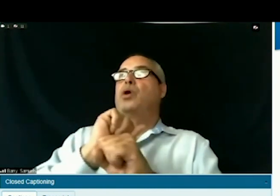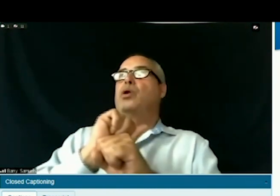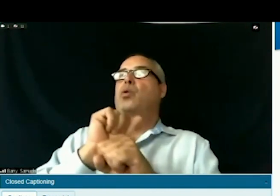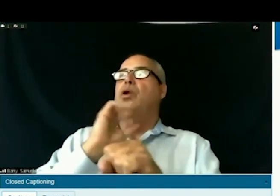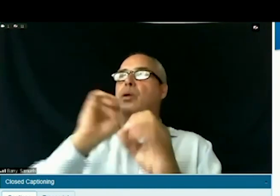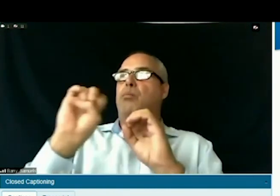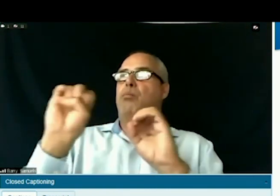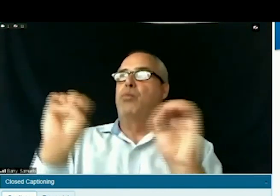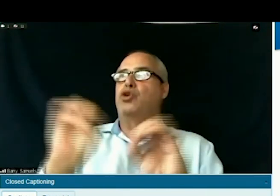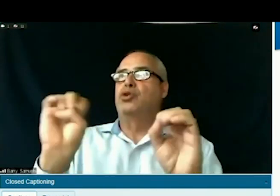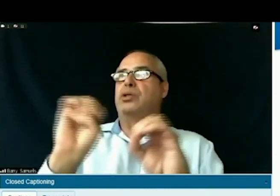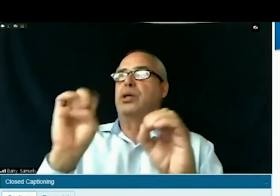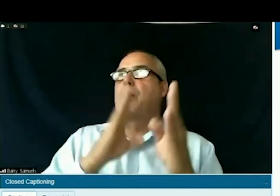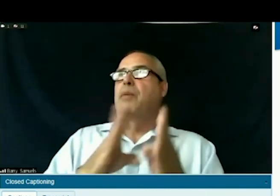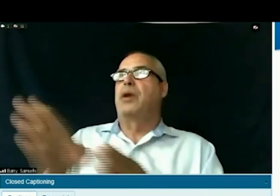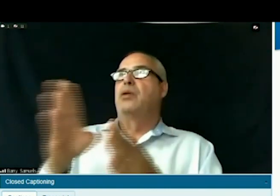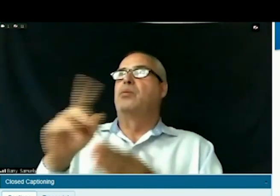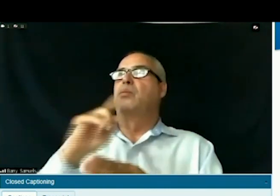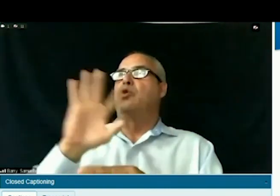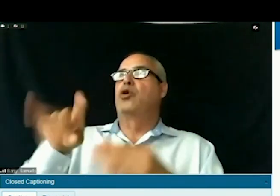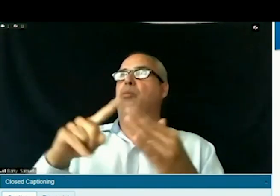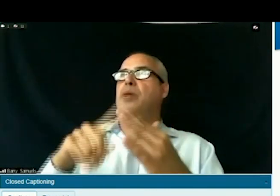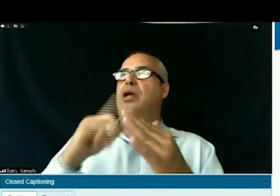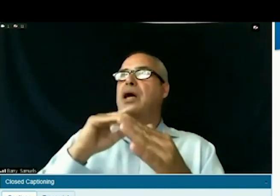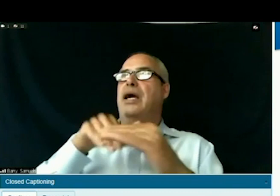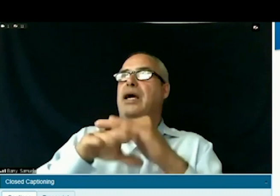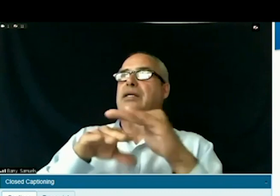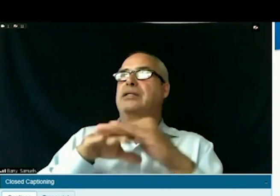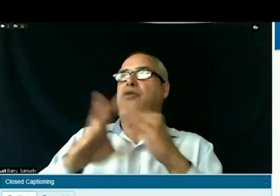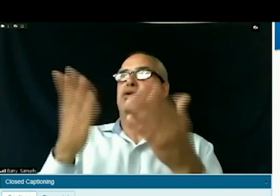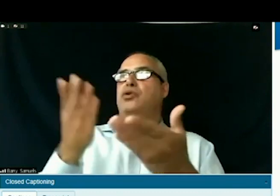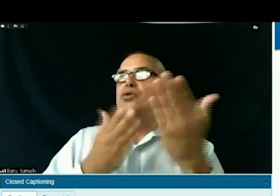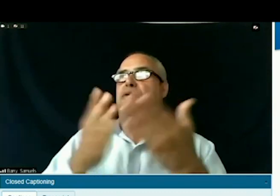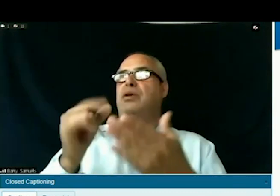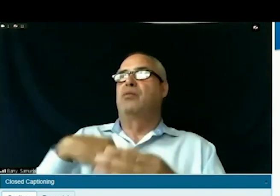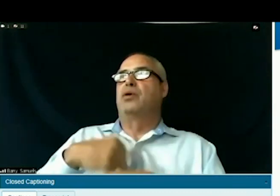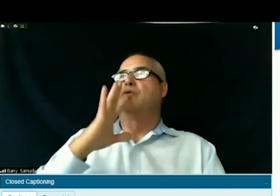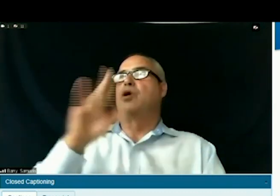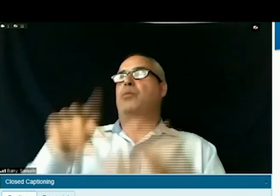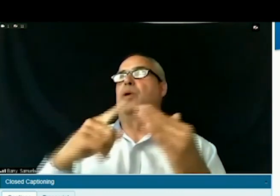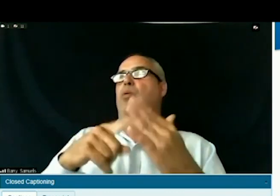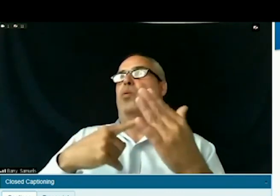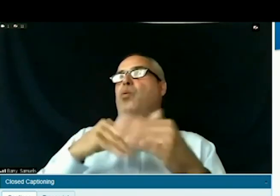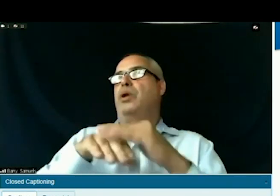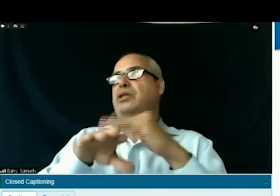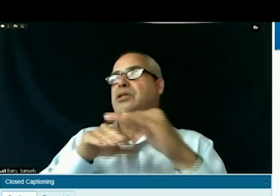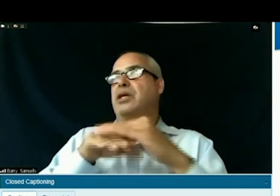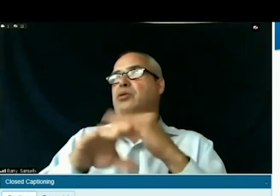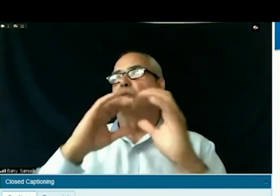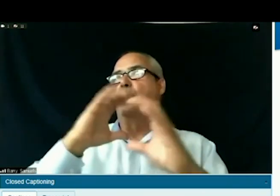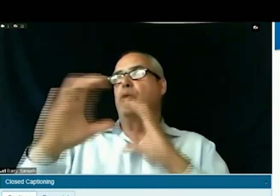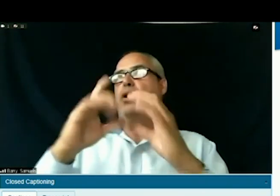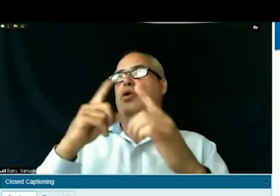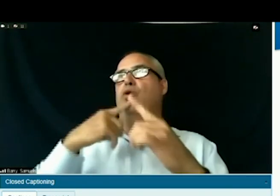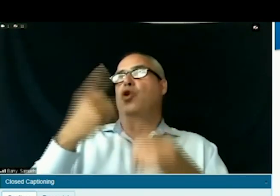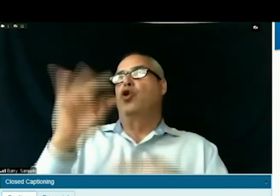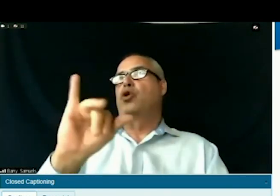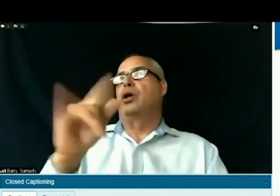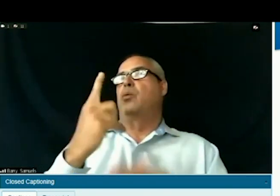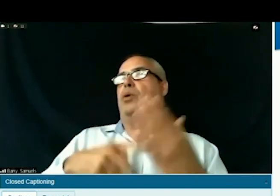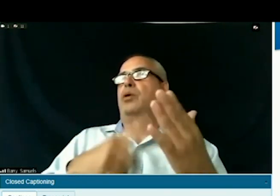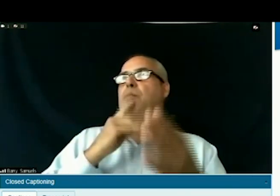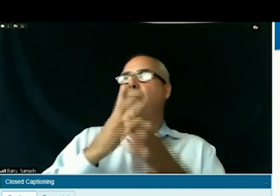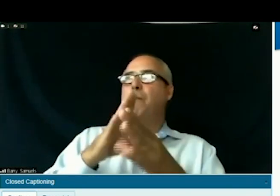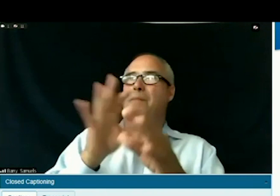or as we, talk about how to access services, or if we're talking about what accessible communication should look like. Are they in plain